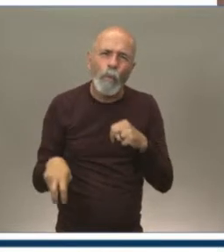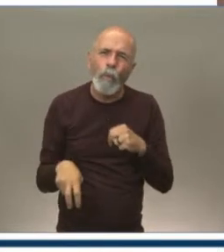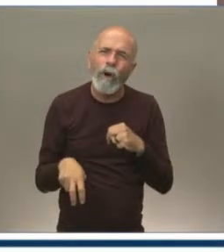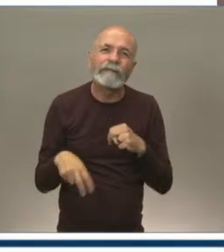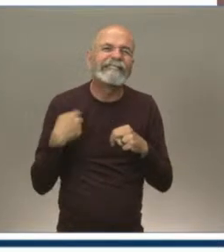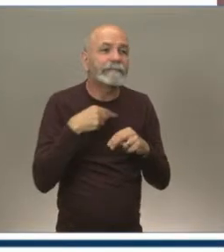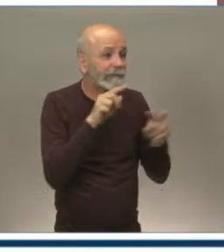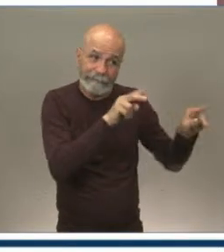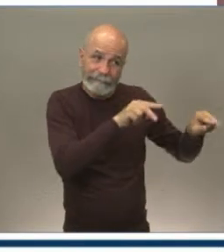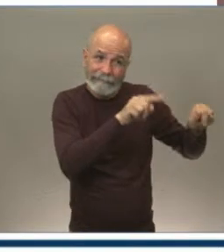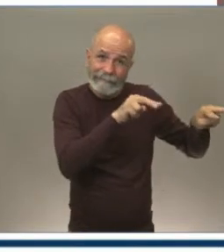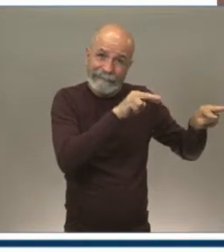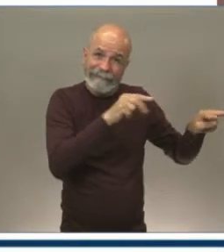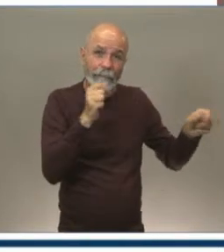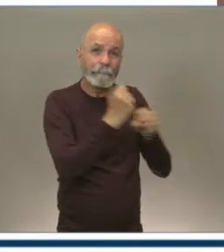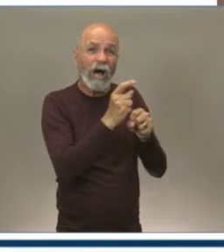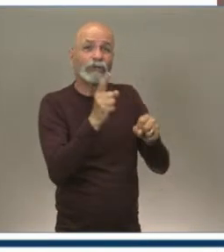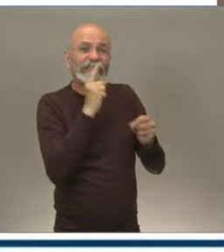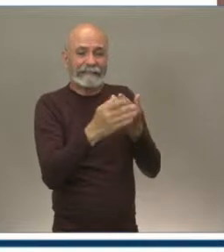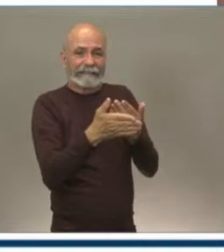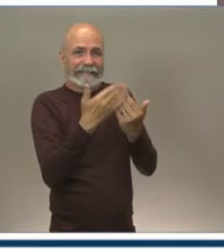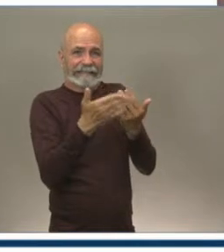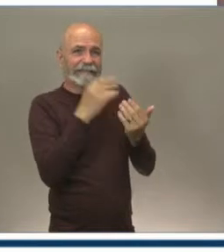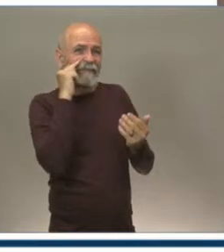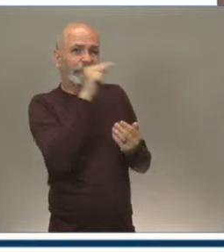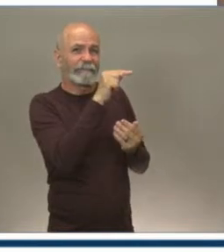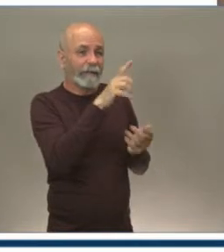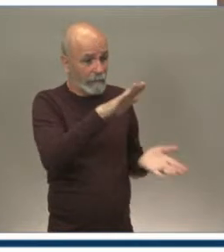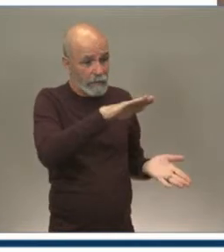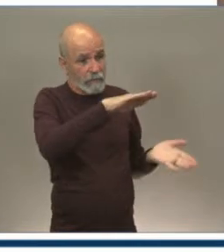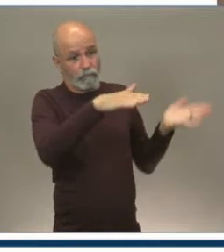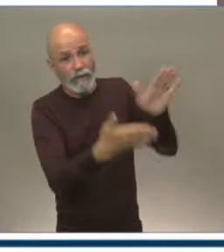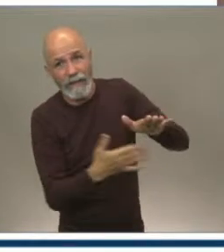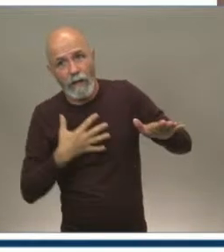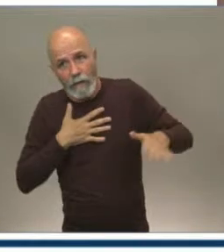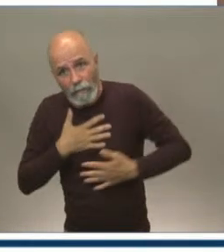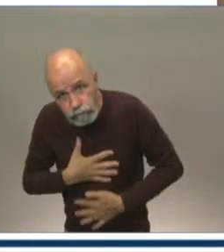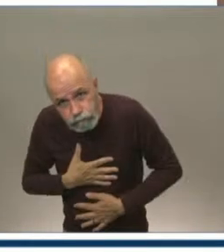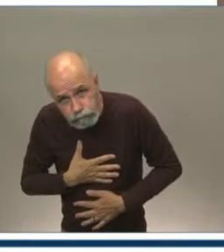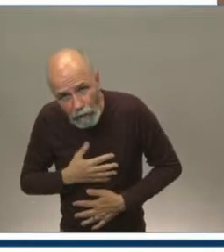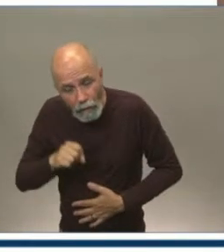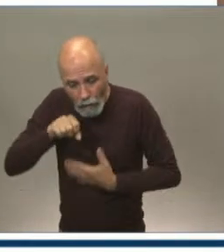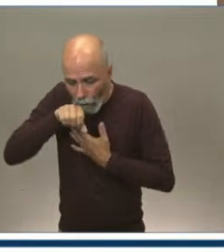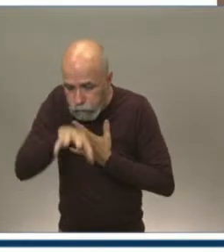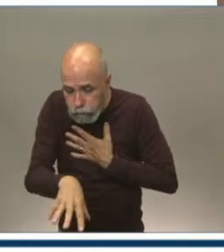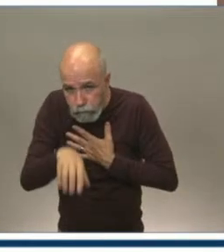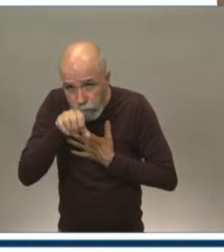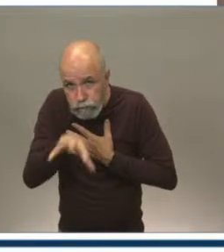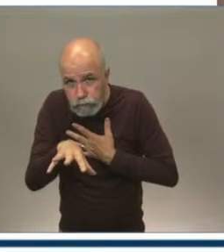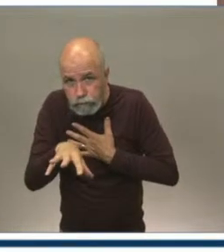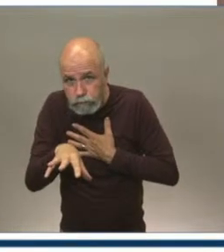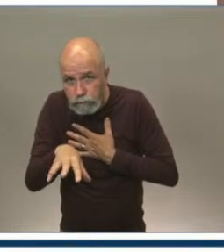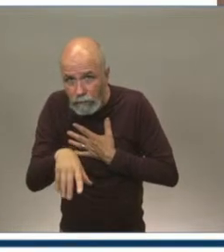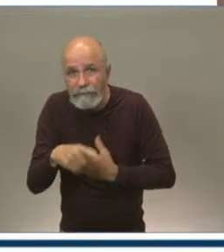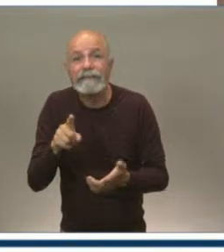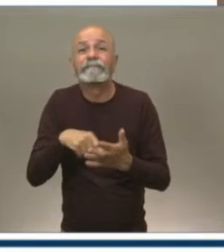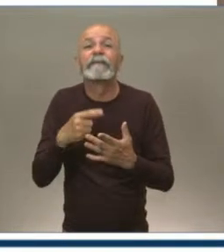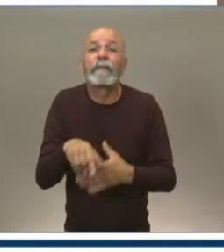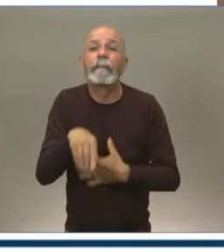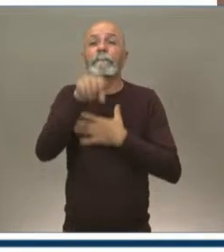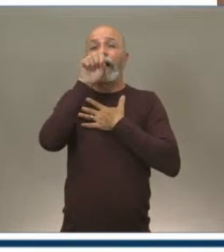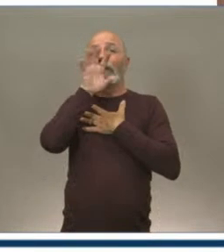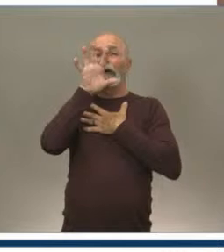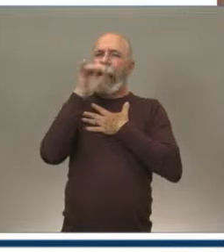because it's easier for them to breathe that way. They usually feel more comfortable. And if you could imagine a patient who has